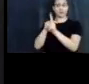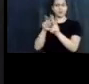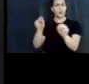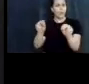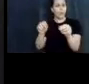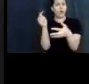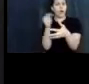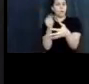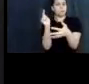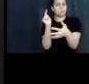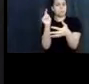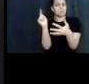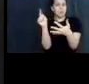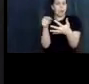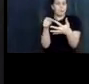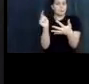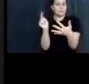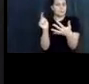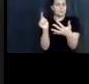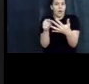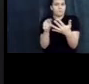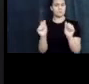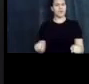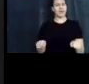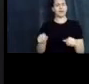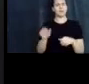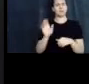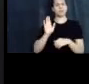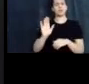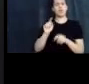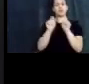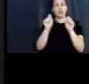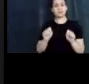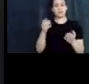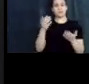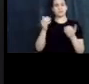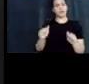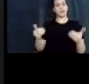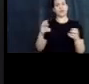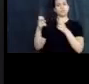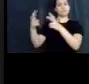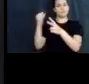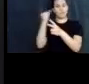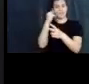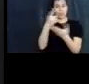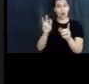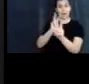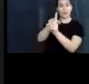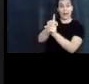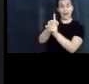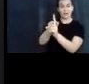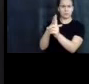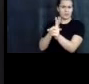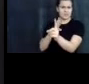unofficial transcript to us, even if you haven't heard back about your application just yet. Like if you submitted it, go ahead and upload it to us if